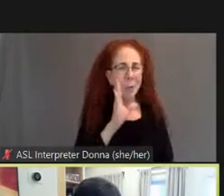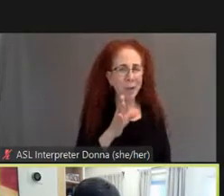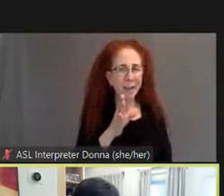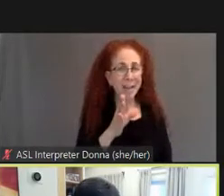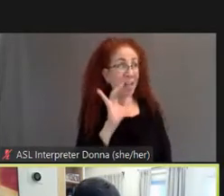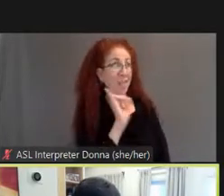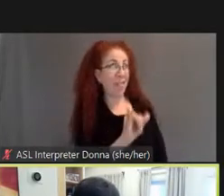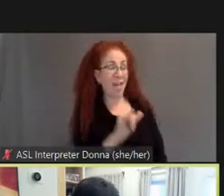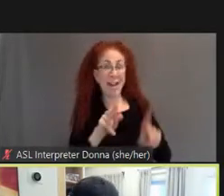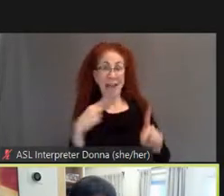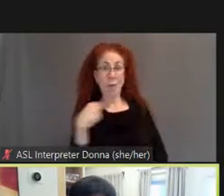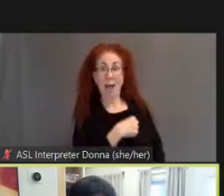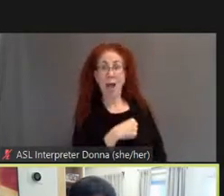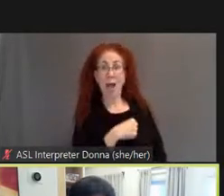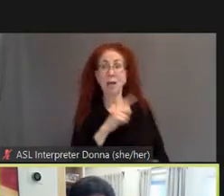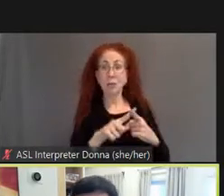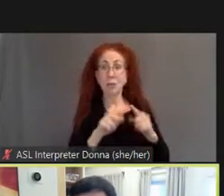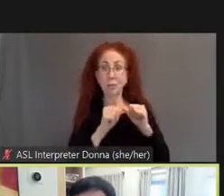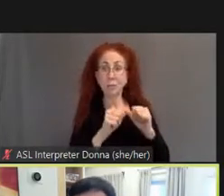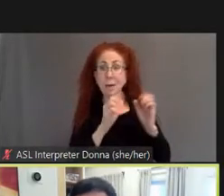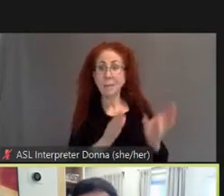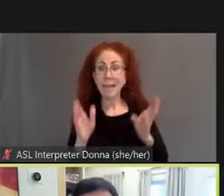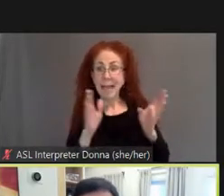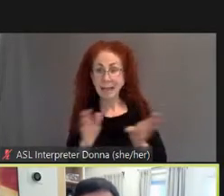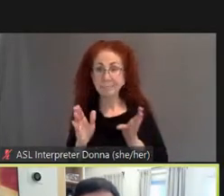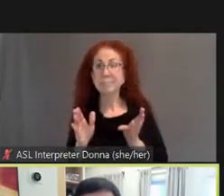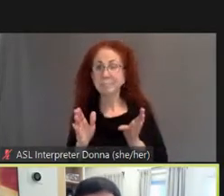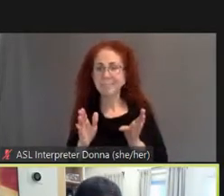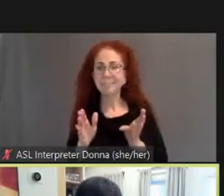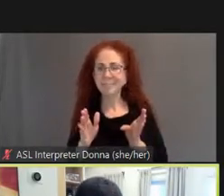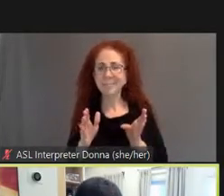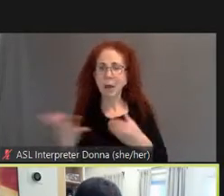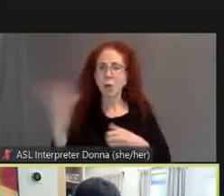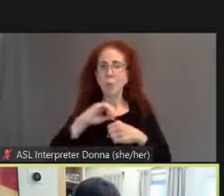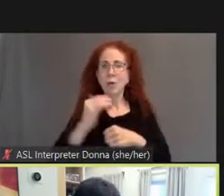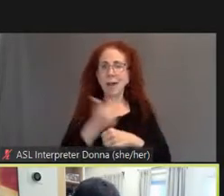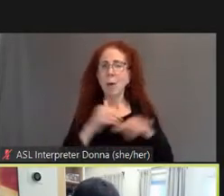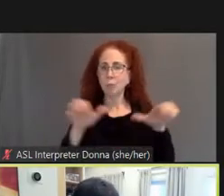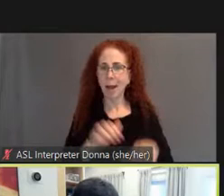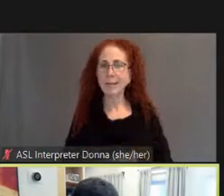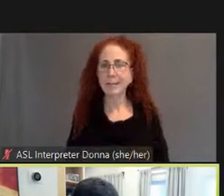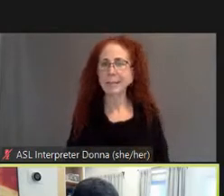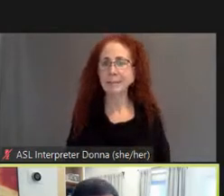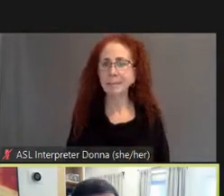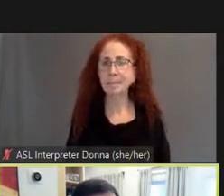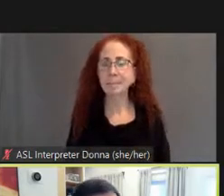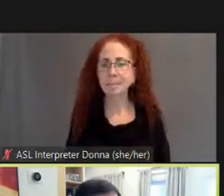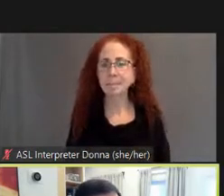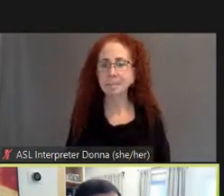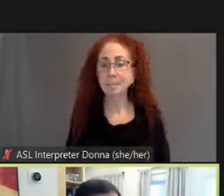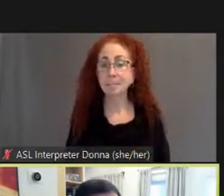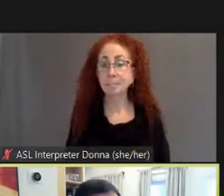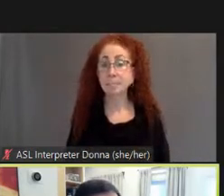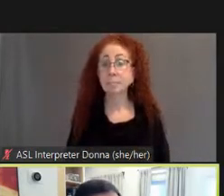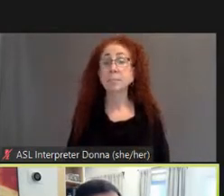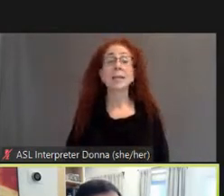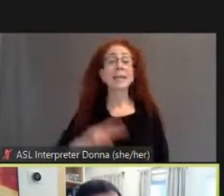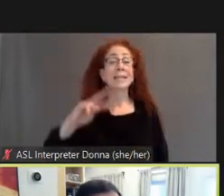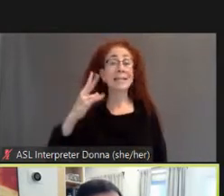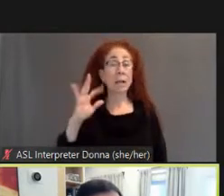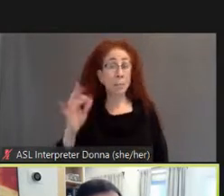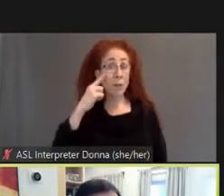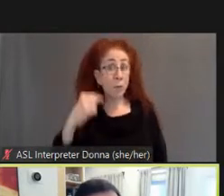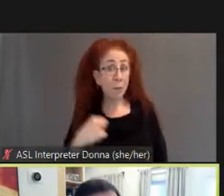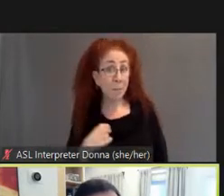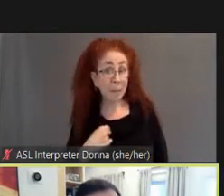be able to plan for this and to incorporate it into our practice. And I guess the second bullet for me is